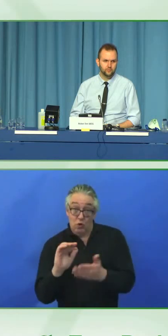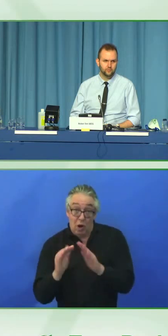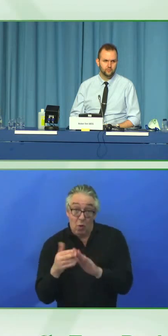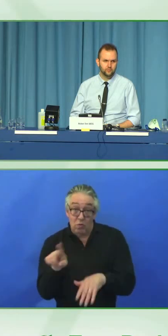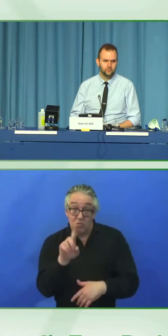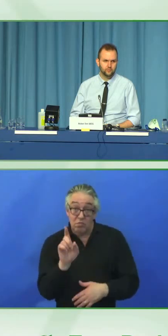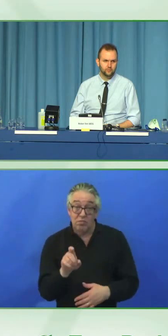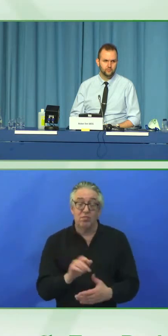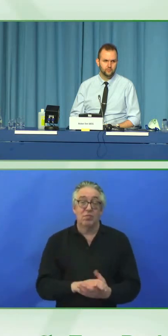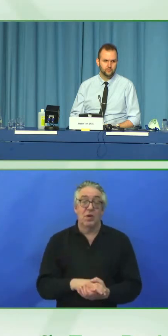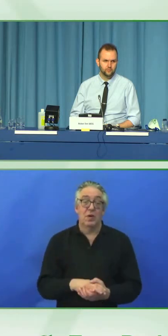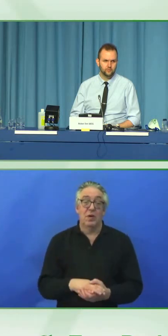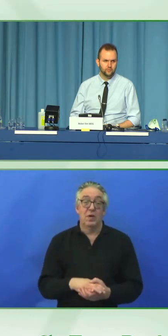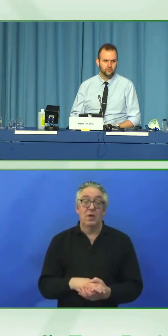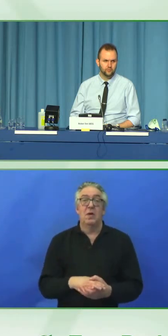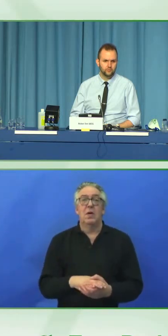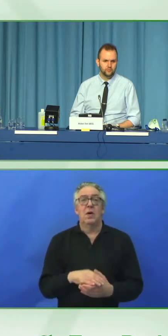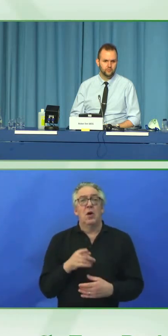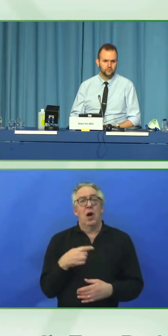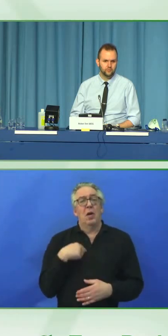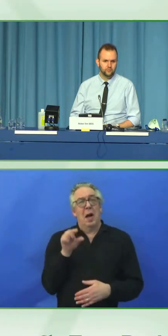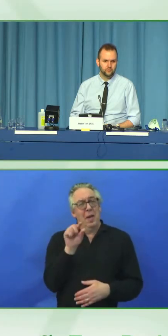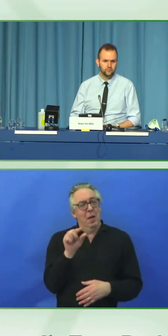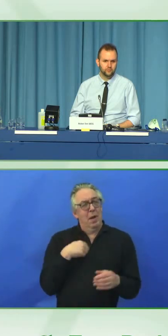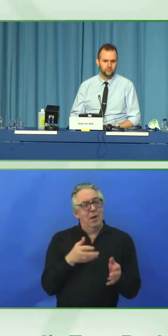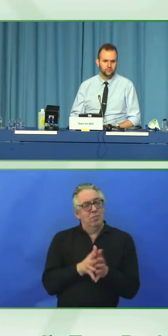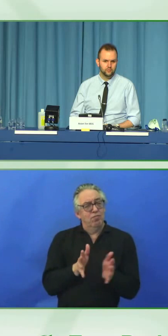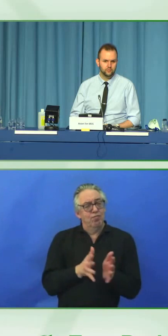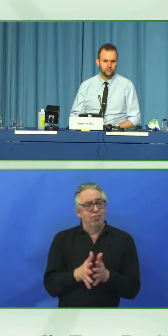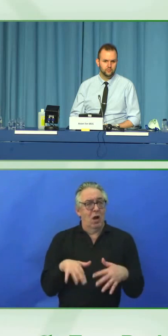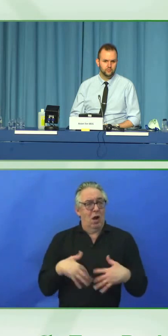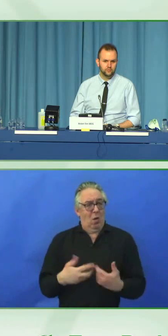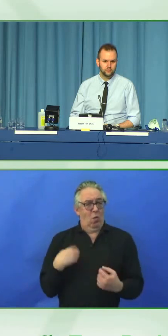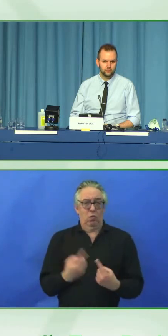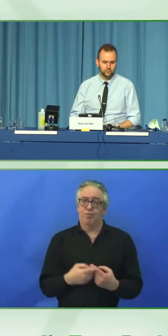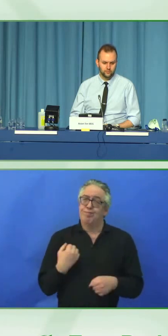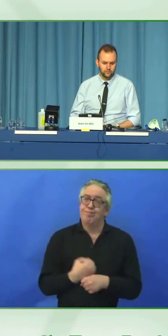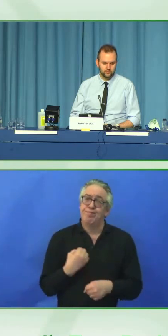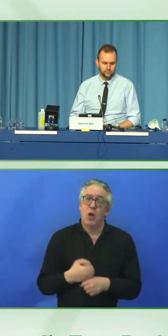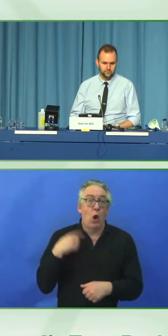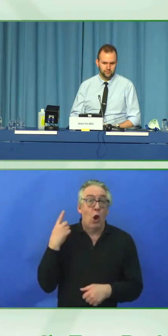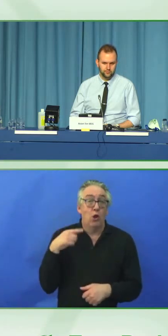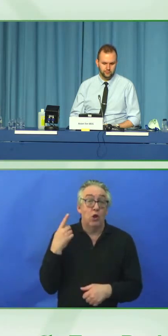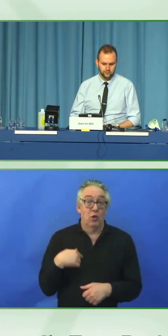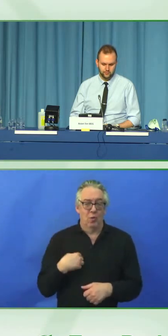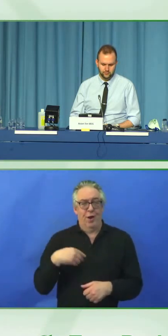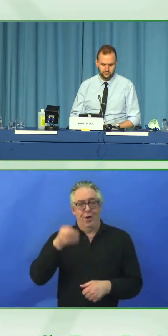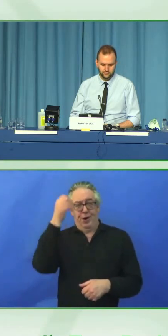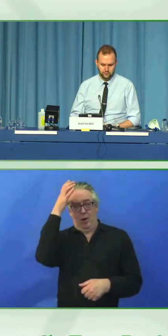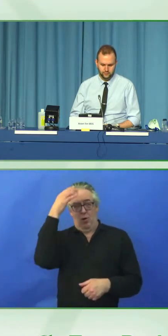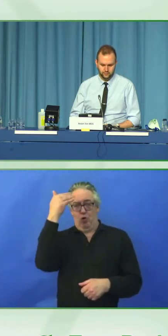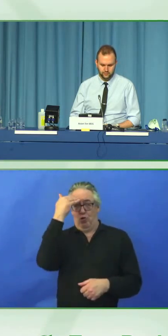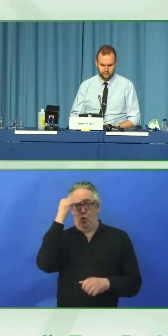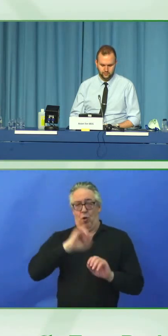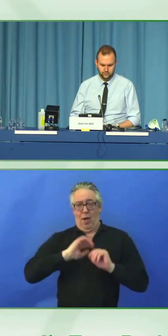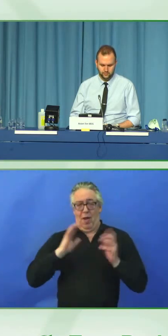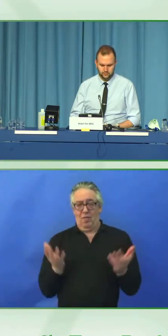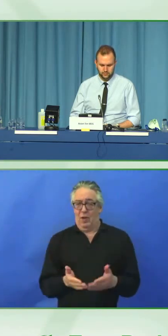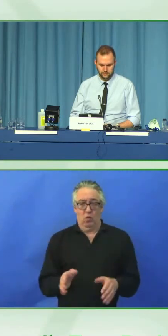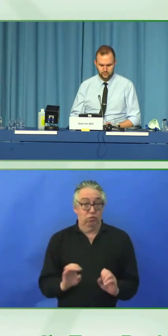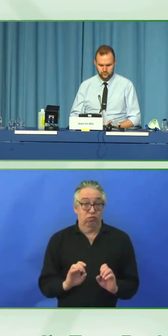you've heard a little bit about how we operate in London, but we don't know it all. And if you have suggestions as to